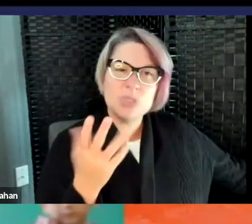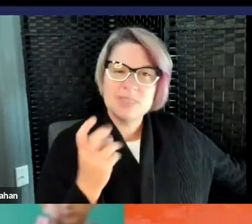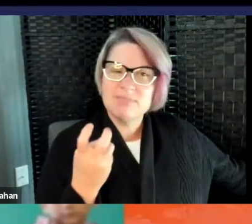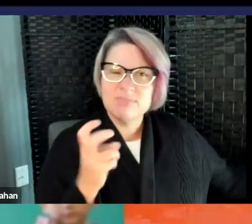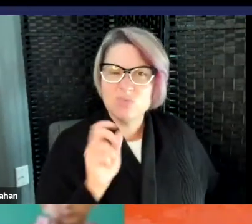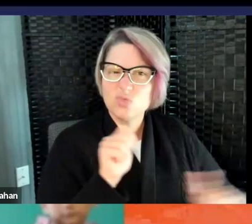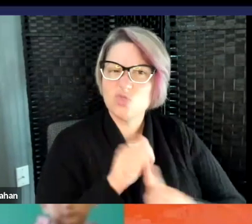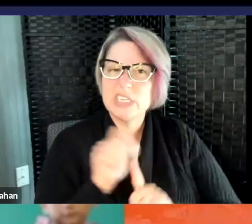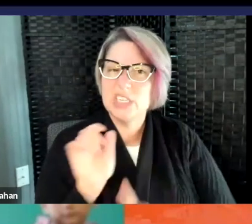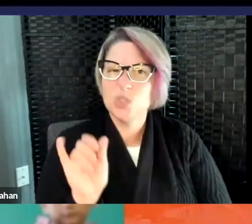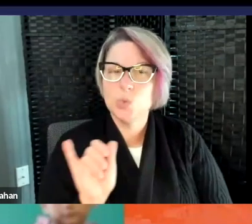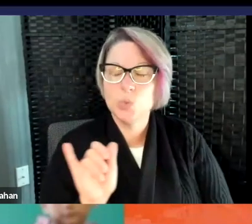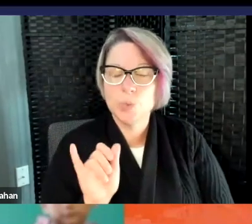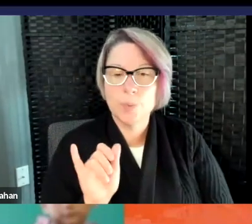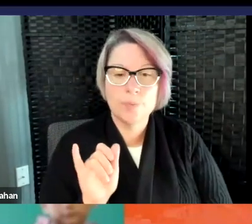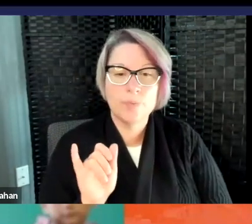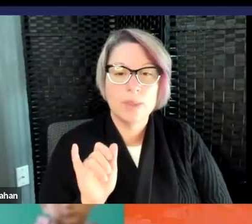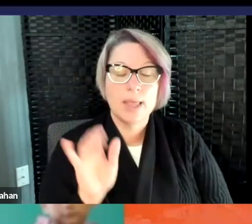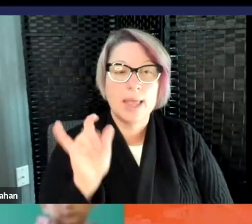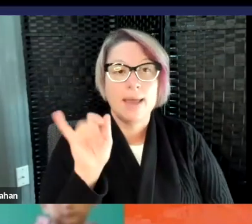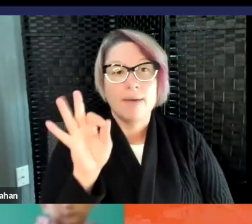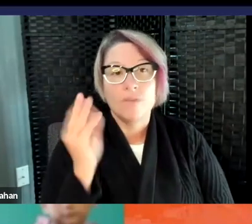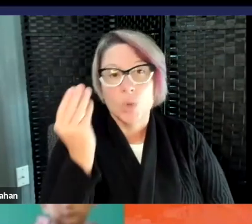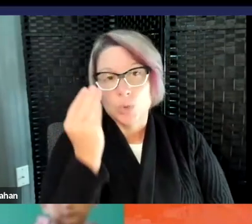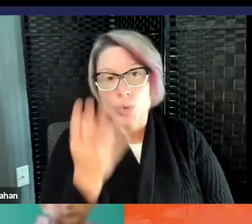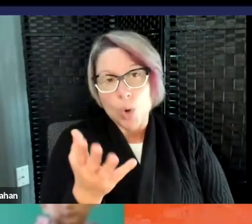think. Like if you told